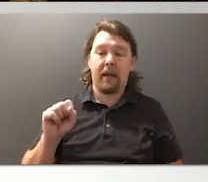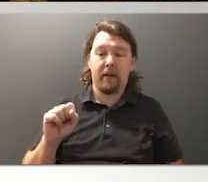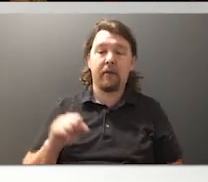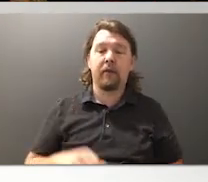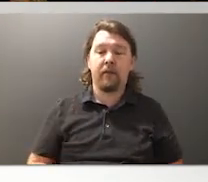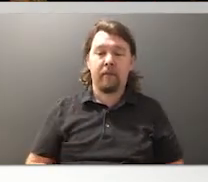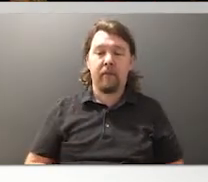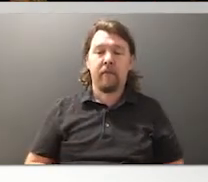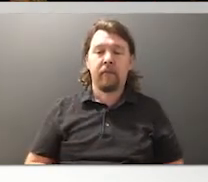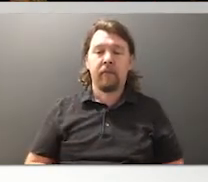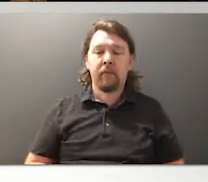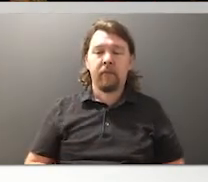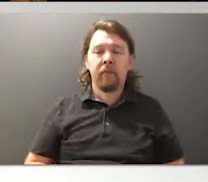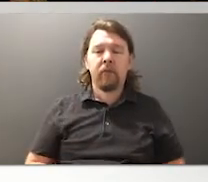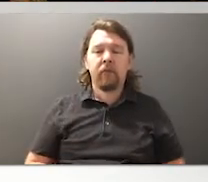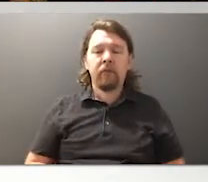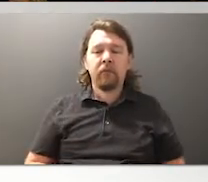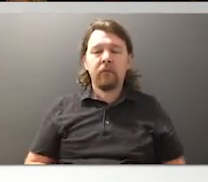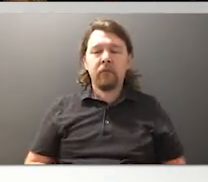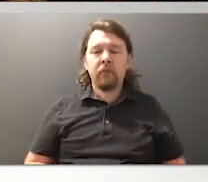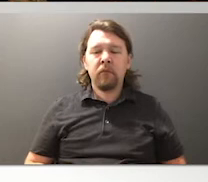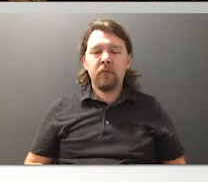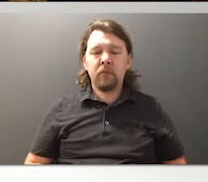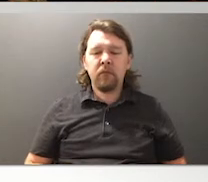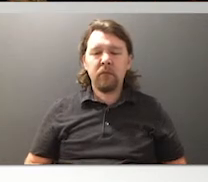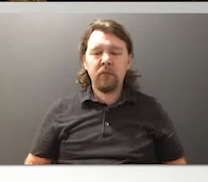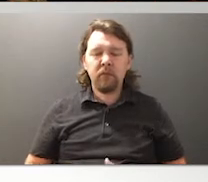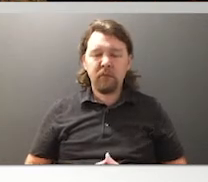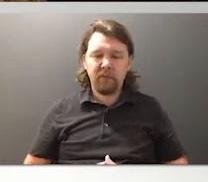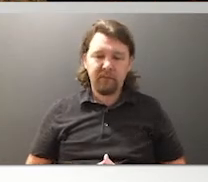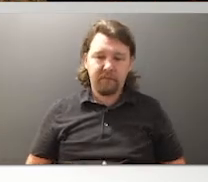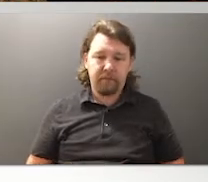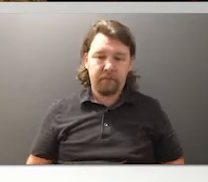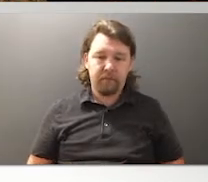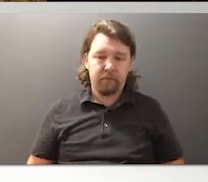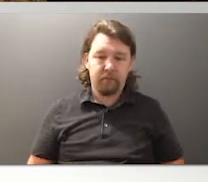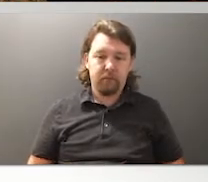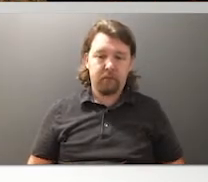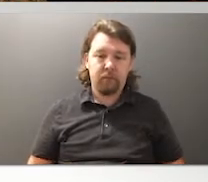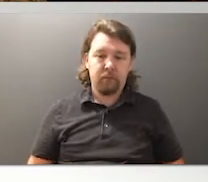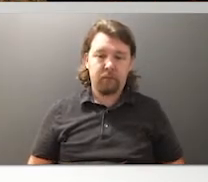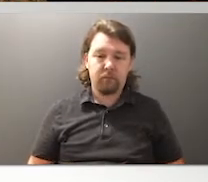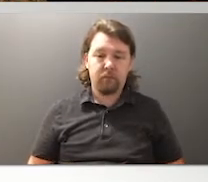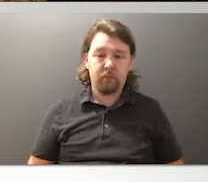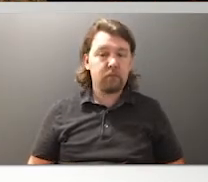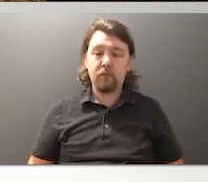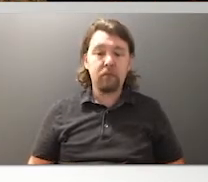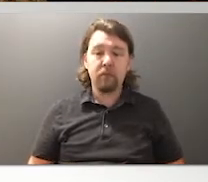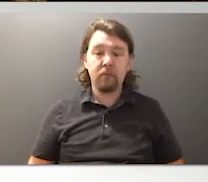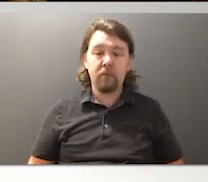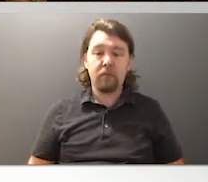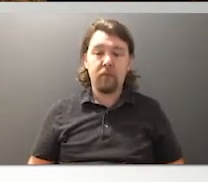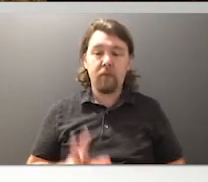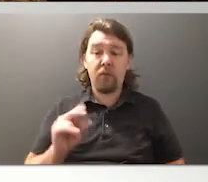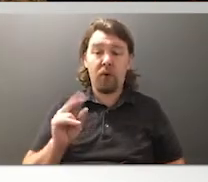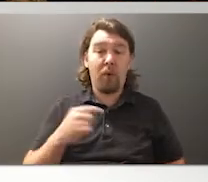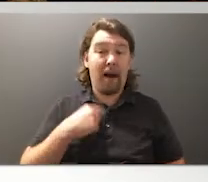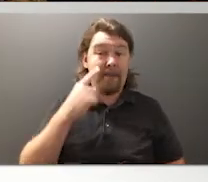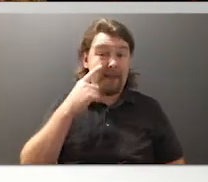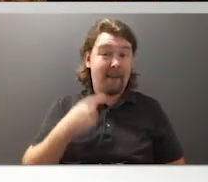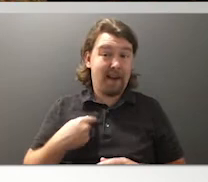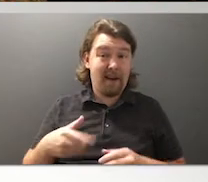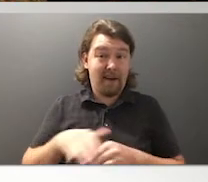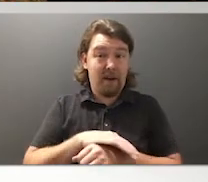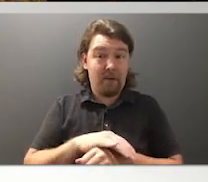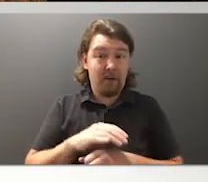mean that they can only use the siblings for private school, or can they homeschool as well? No. I think I covered it, but I covered a